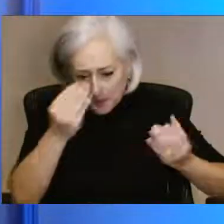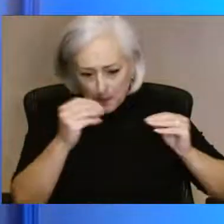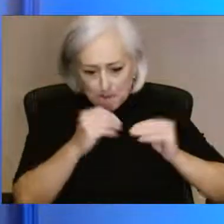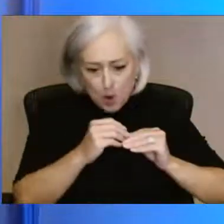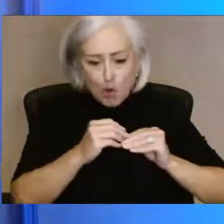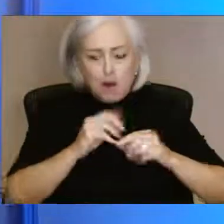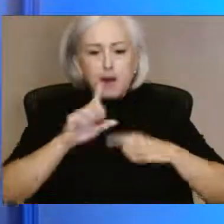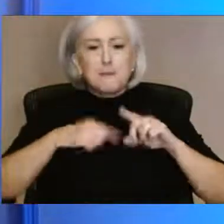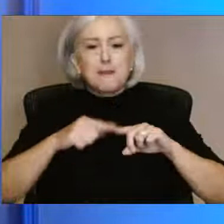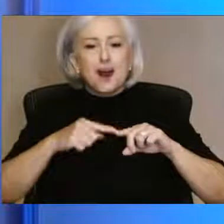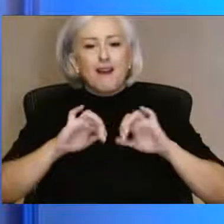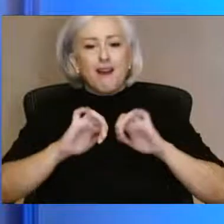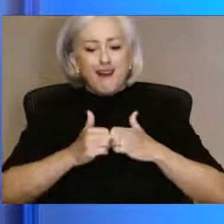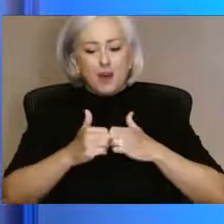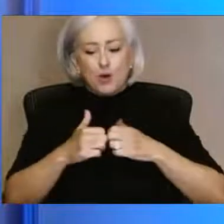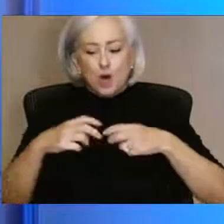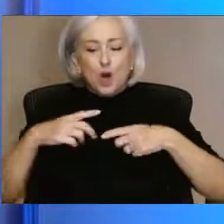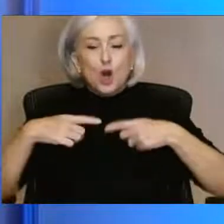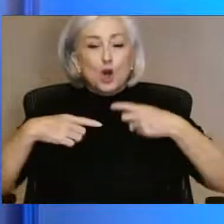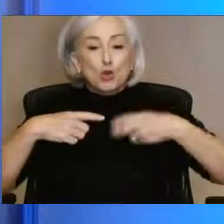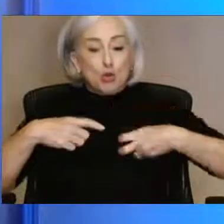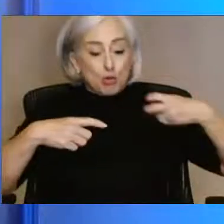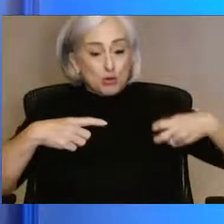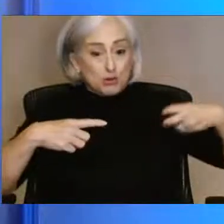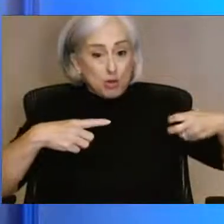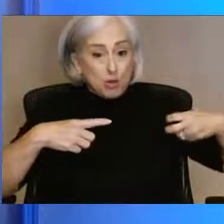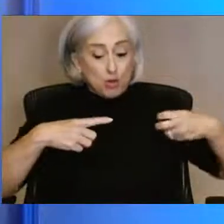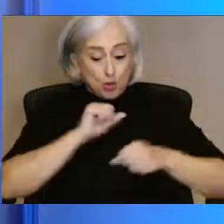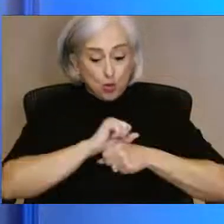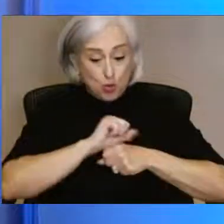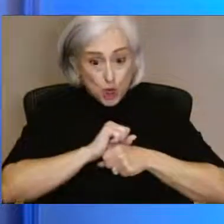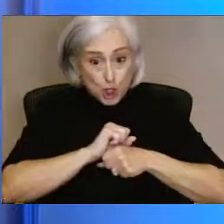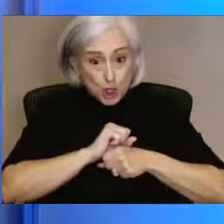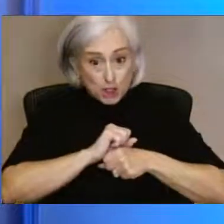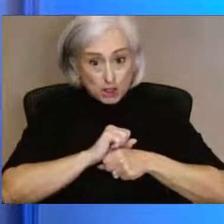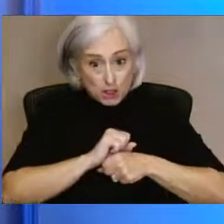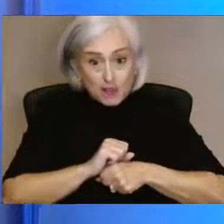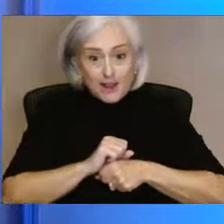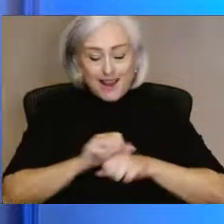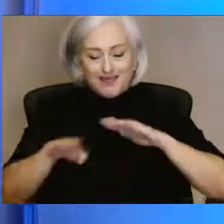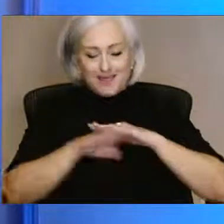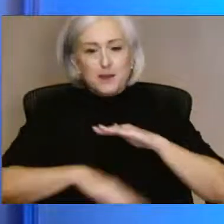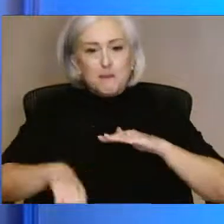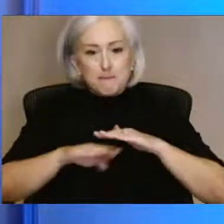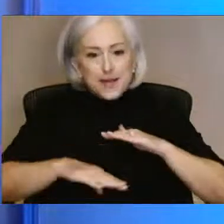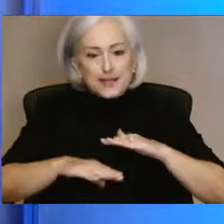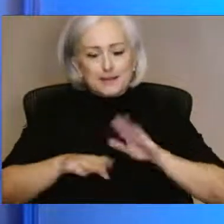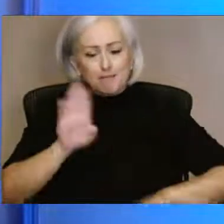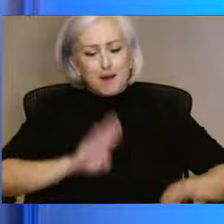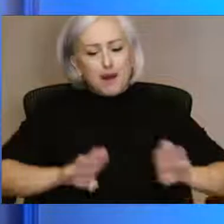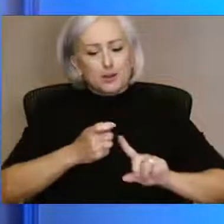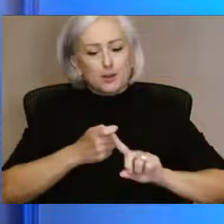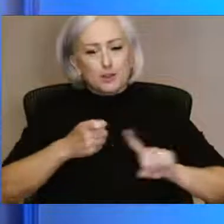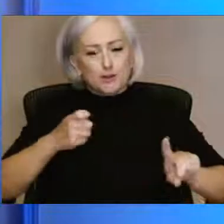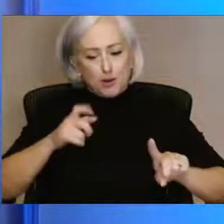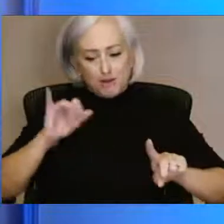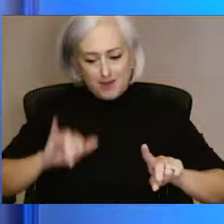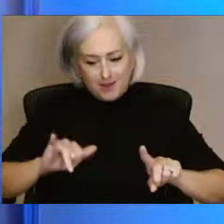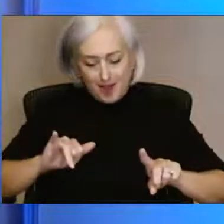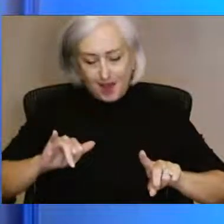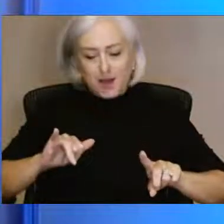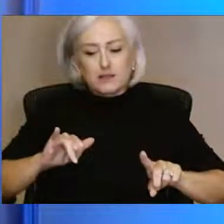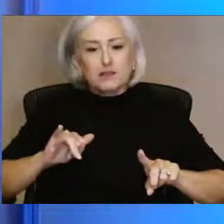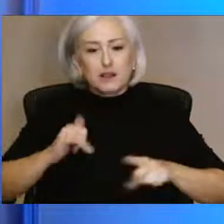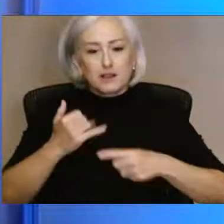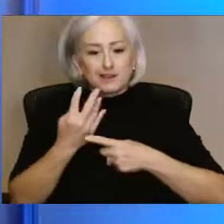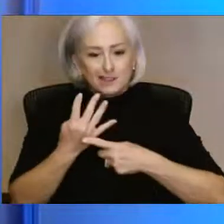work and the basic biology of the genome. And then hopefully, 20 years from now, we can take that